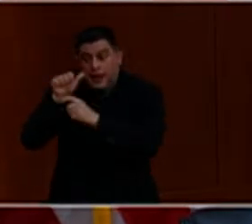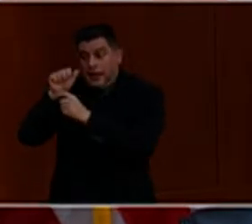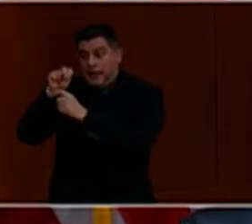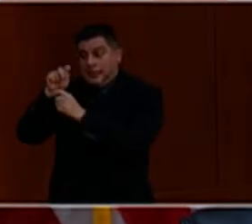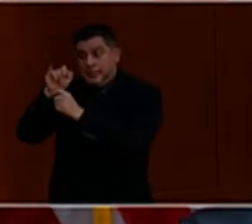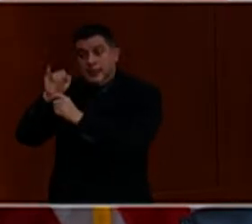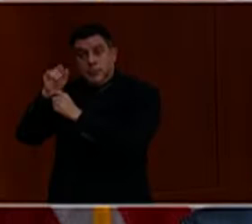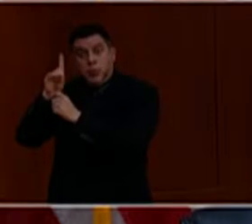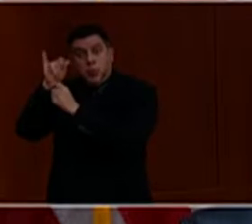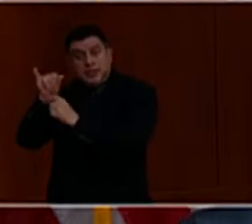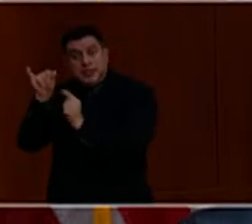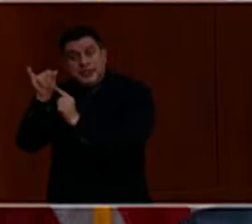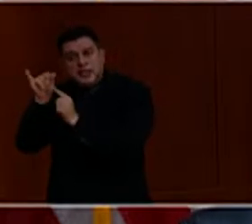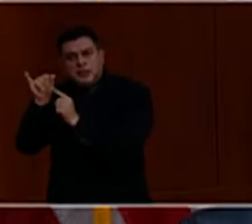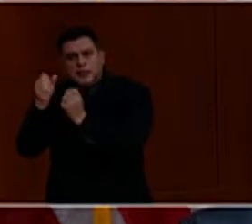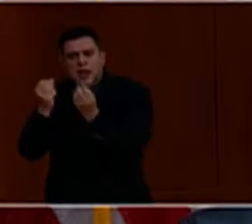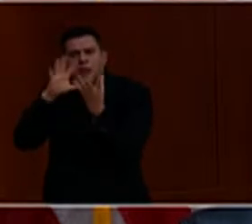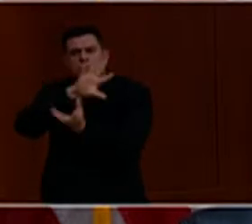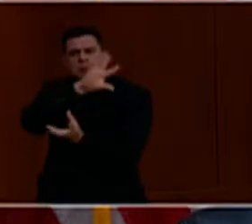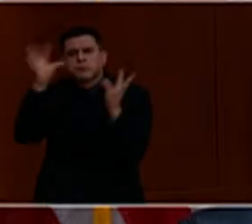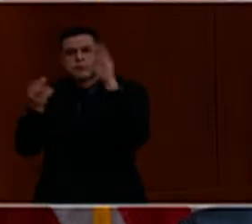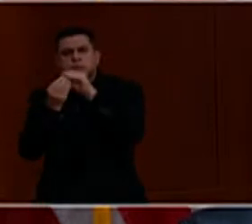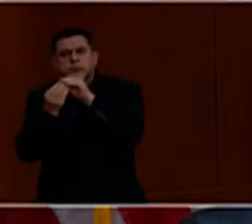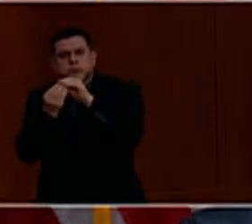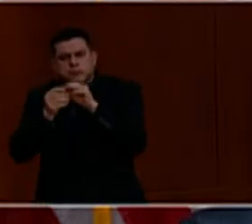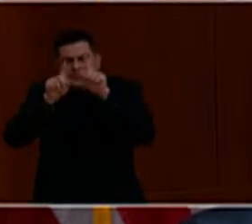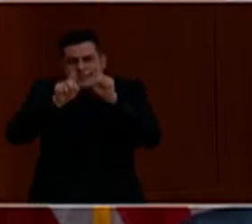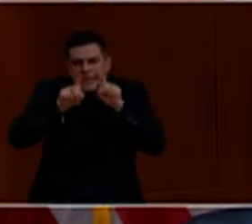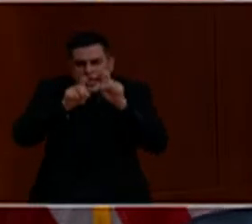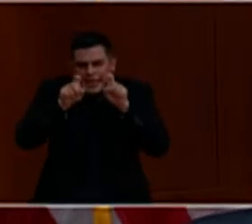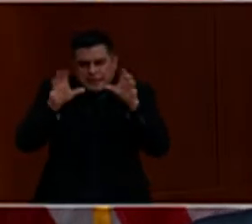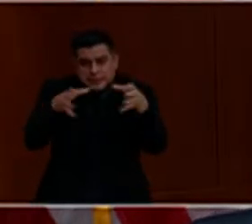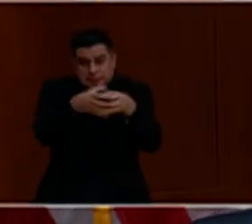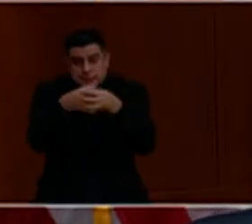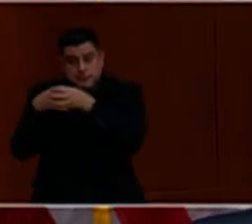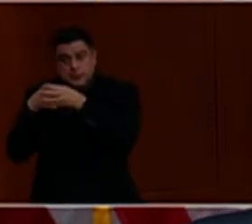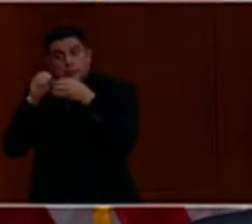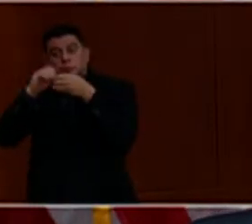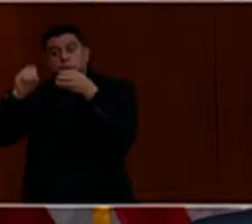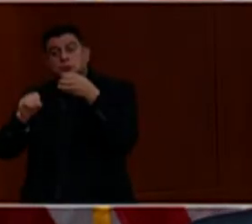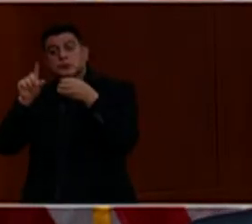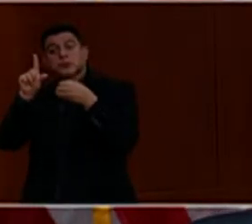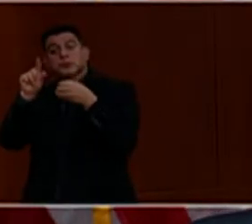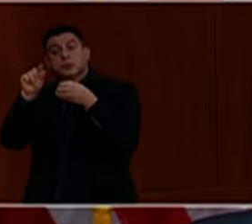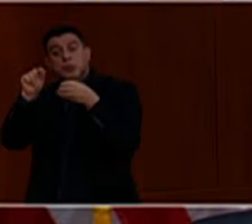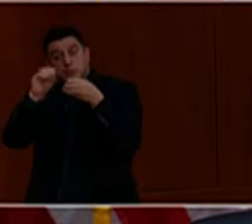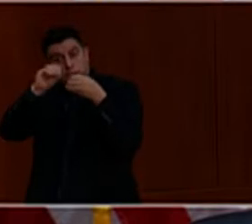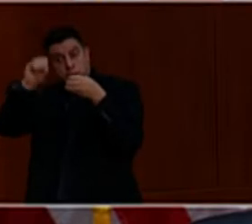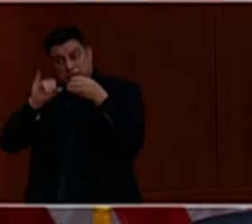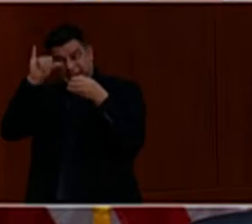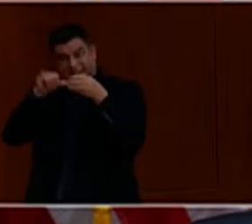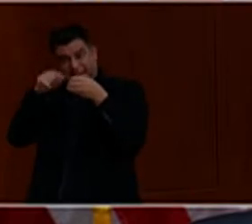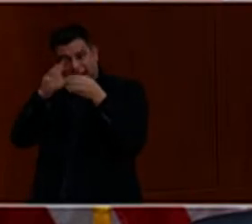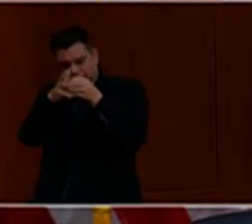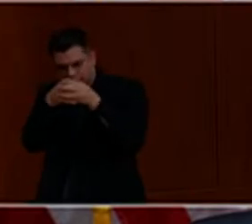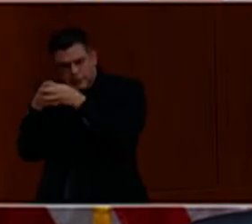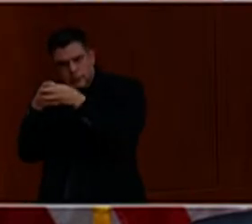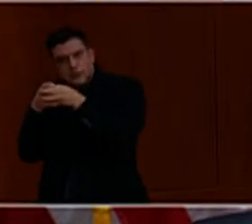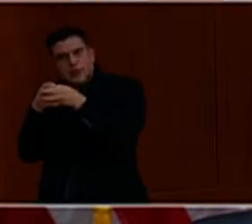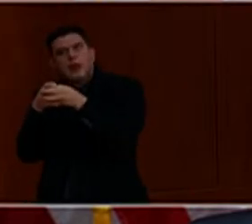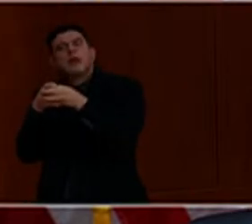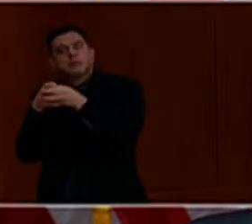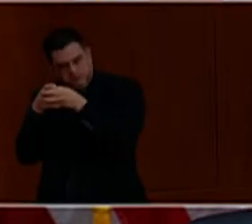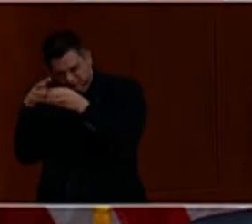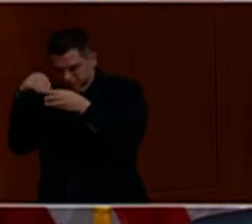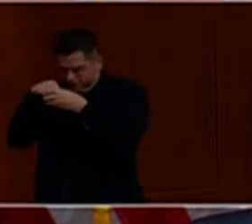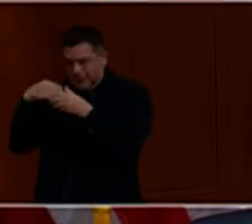antibodies. And so that has implications for and it's not scientifically representative of the state per se. These